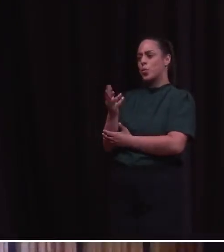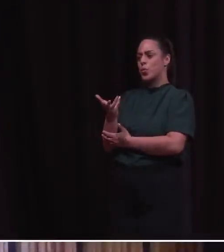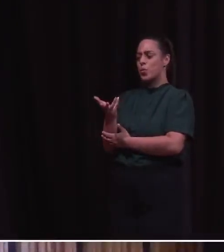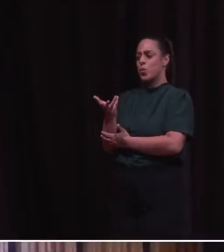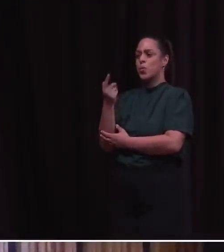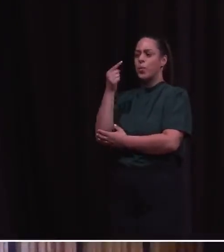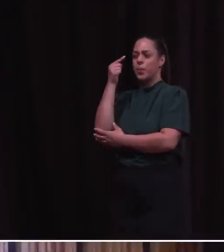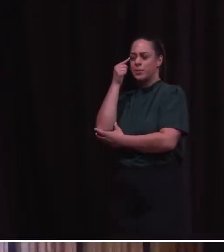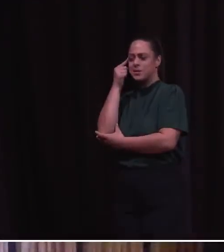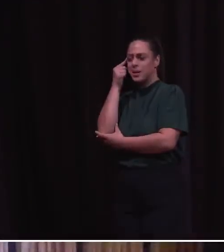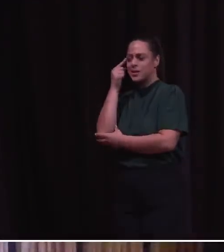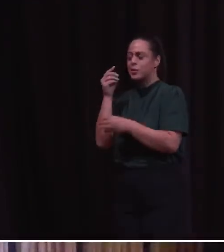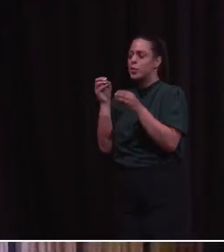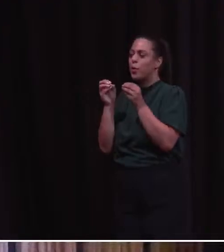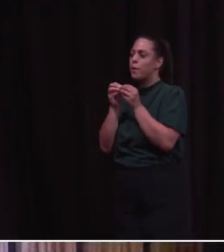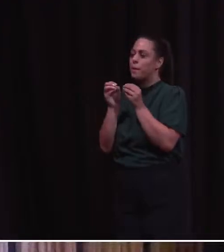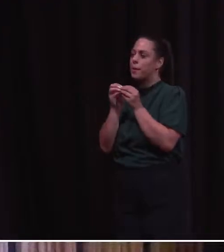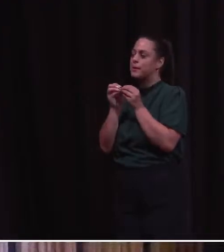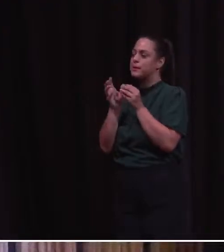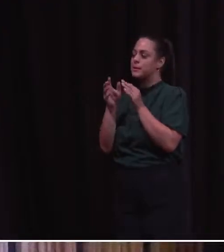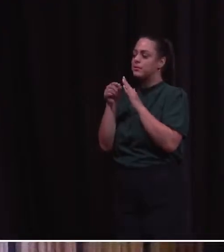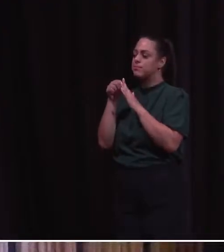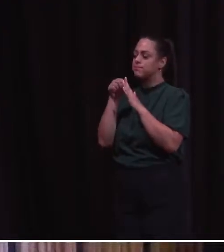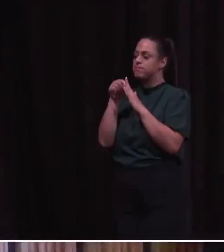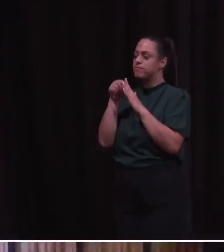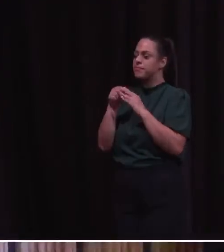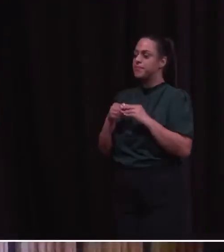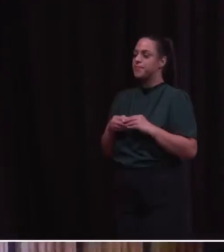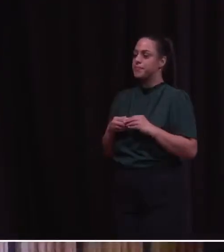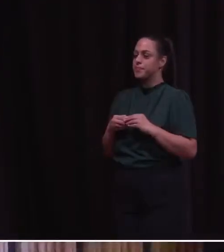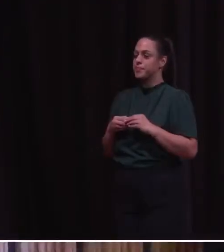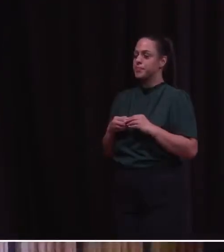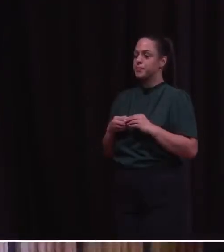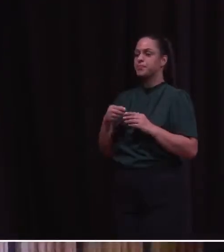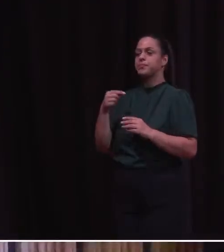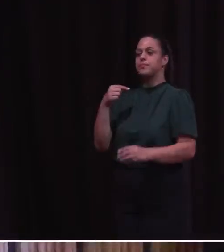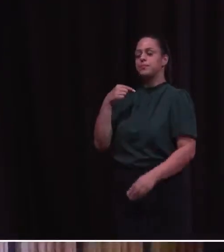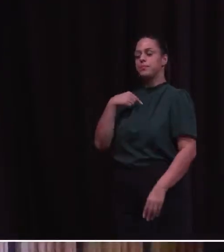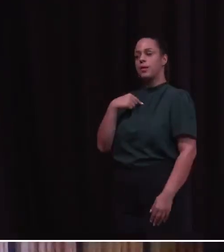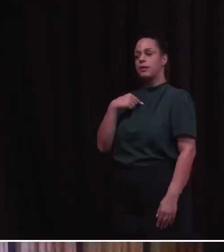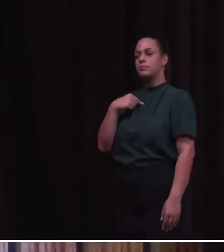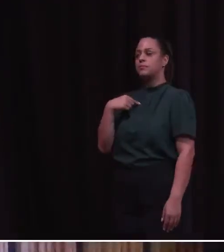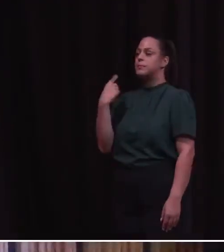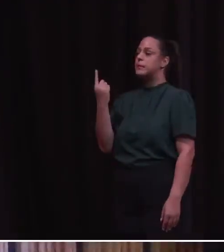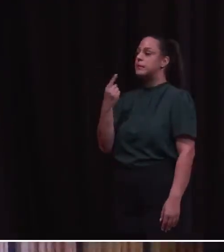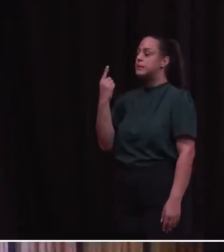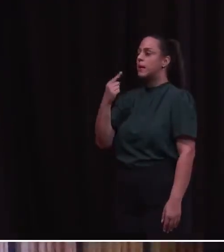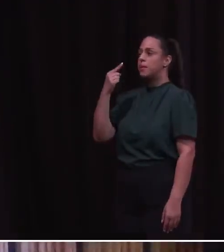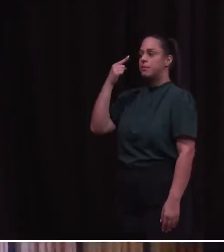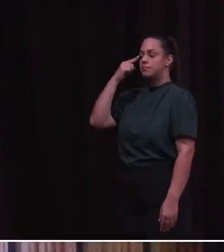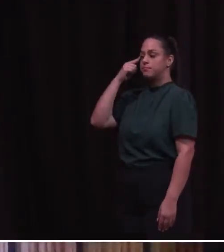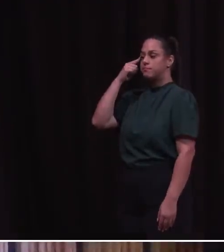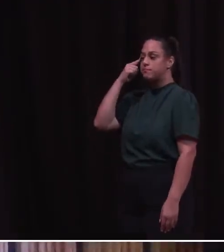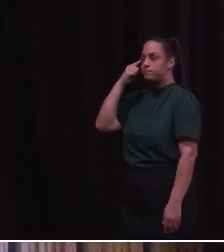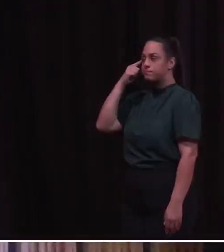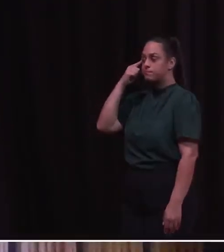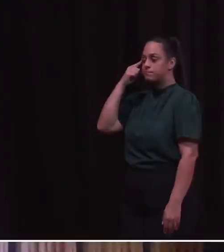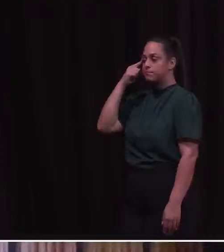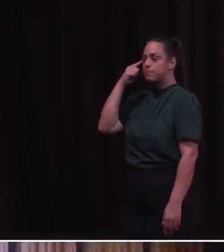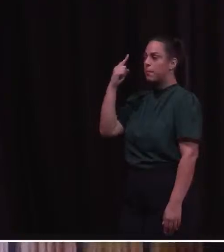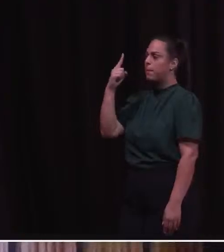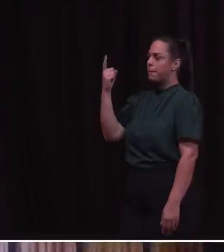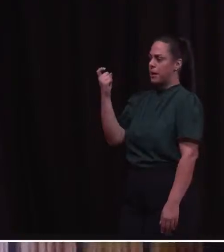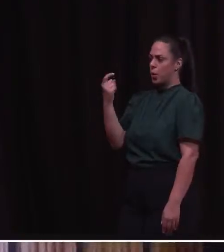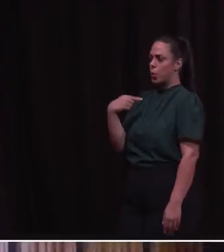gender, whether on race. I always say the question we must ask ourselves at